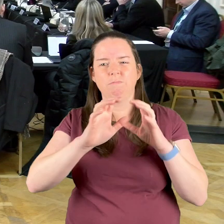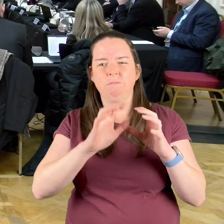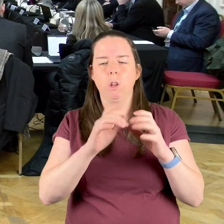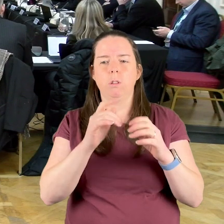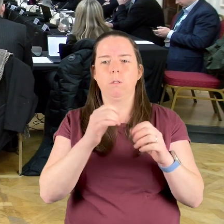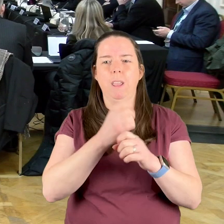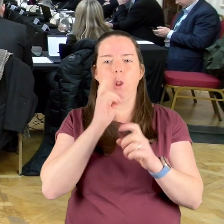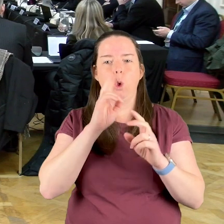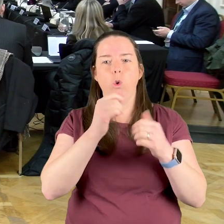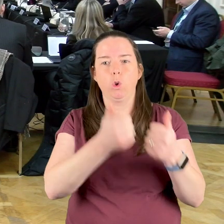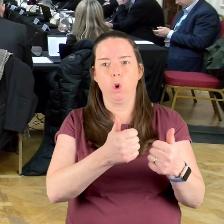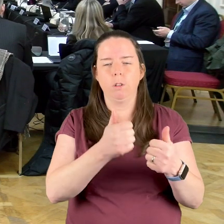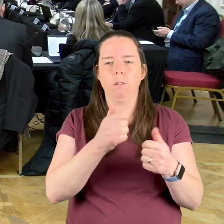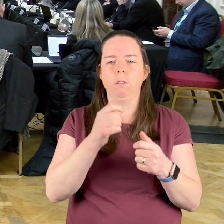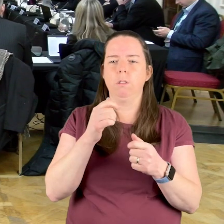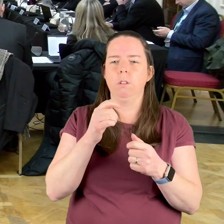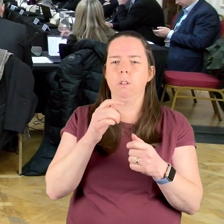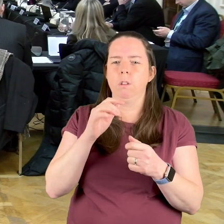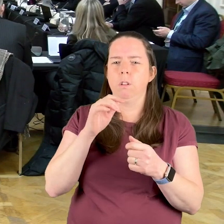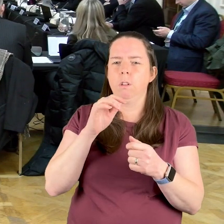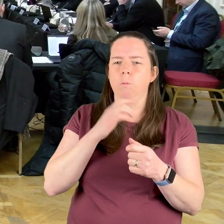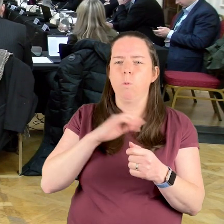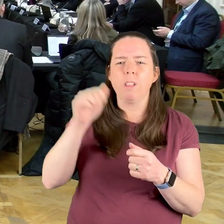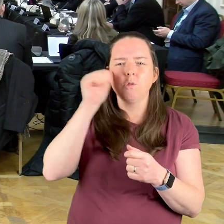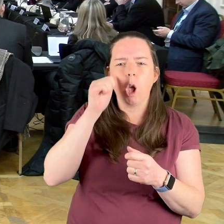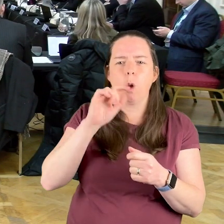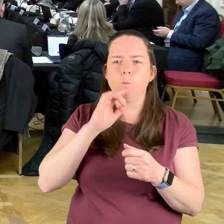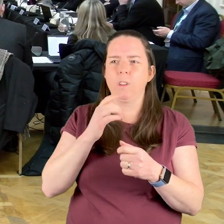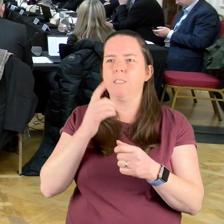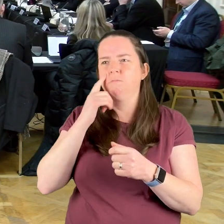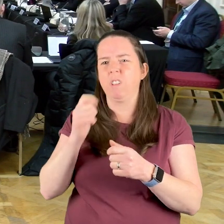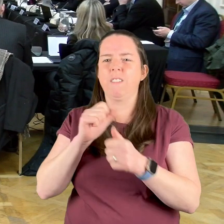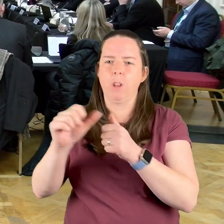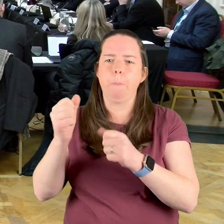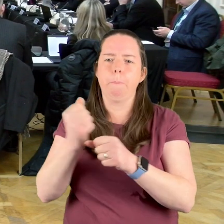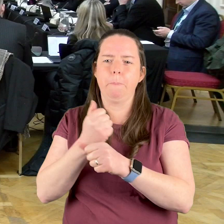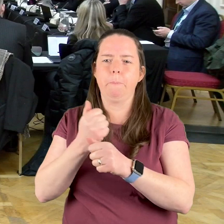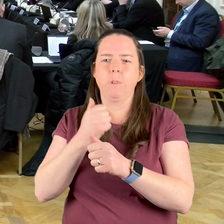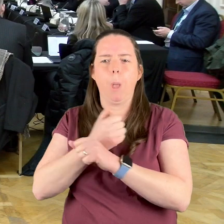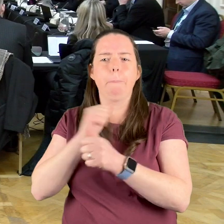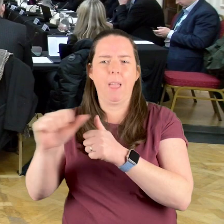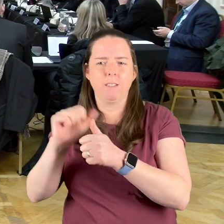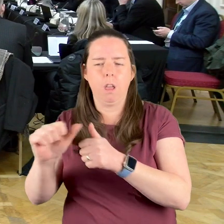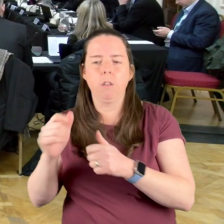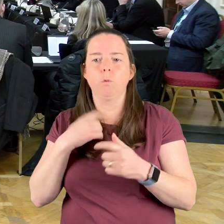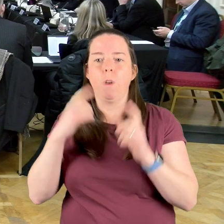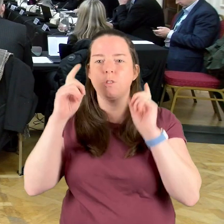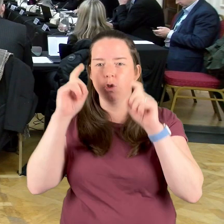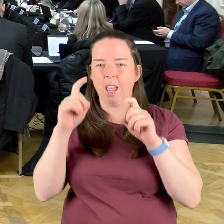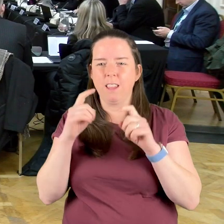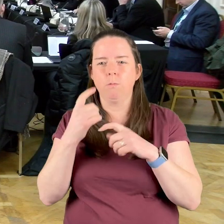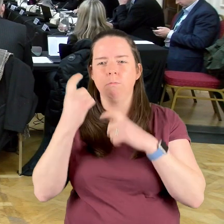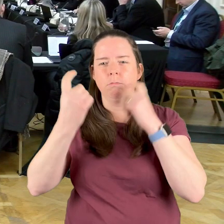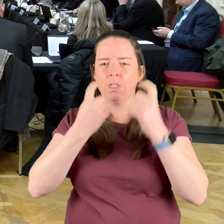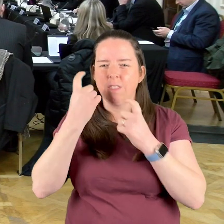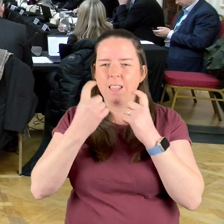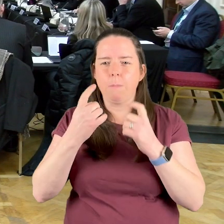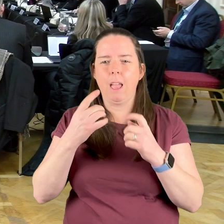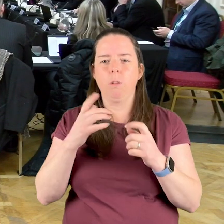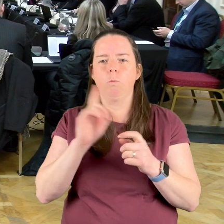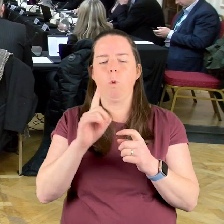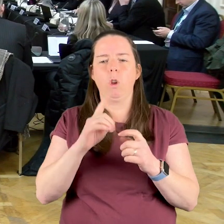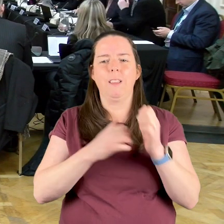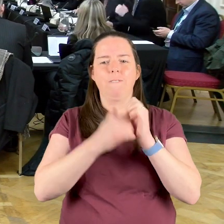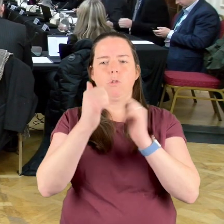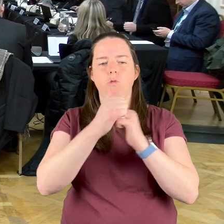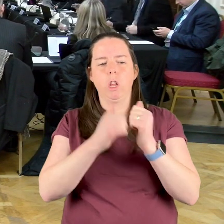we could have done better. So I suggest we should think about what that infrastructure might be, and others